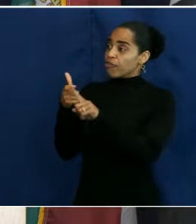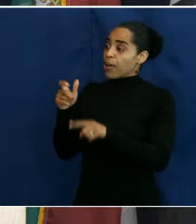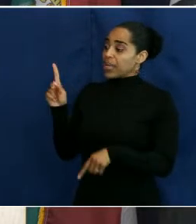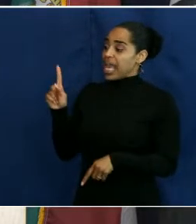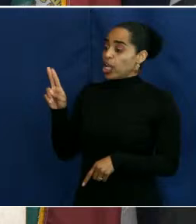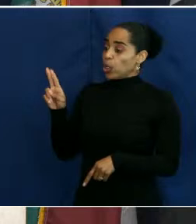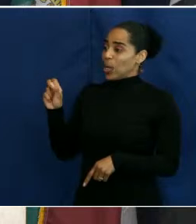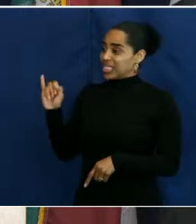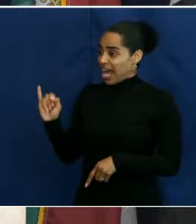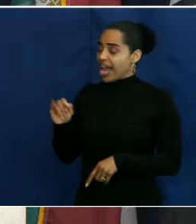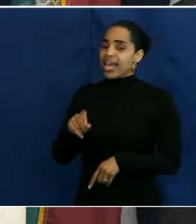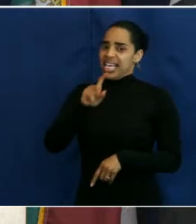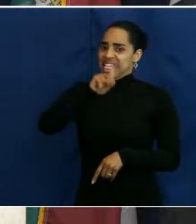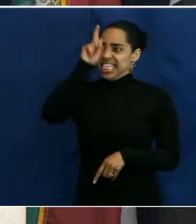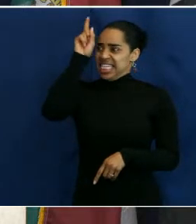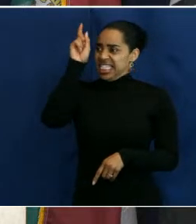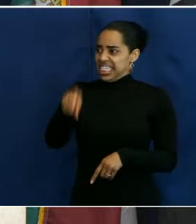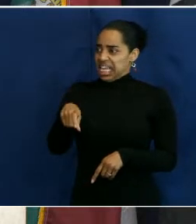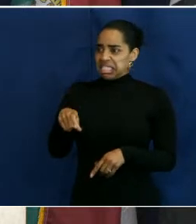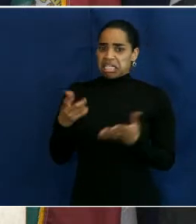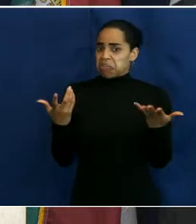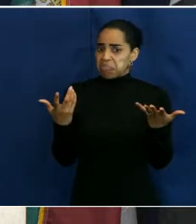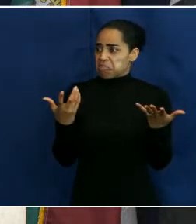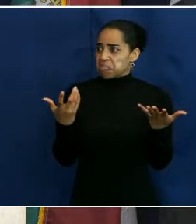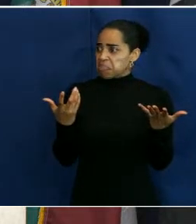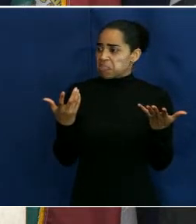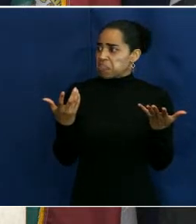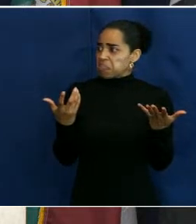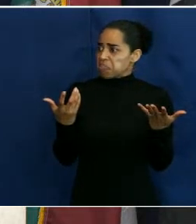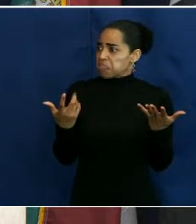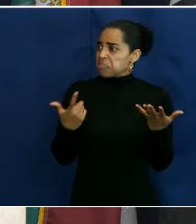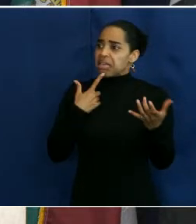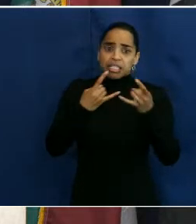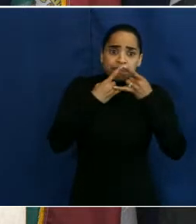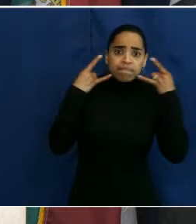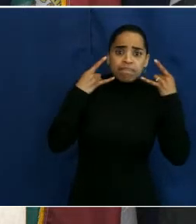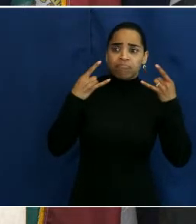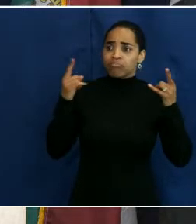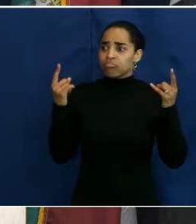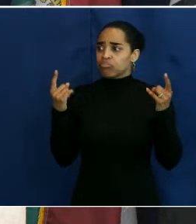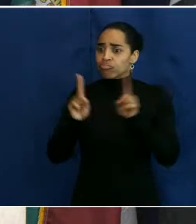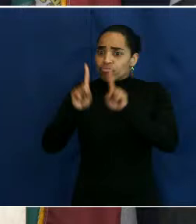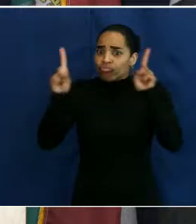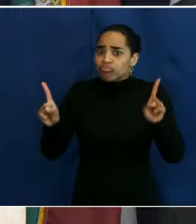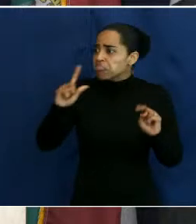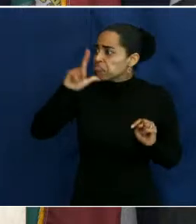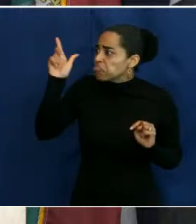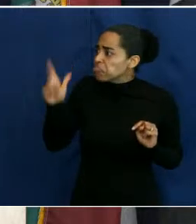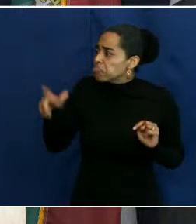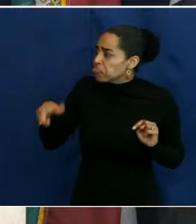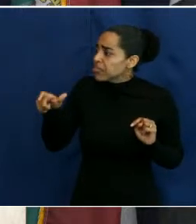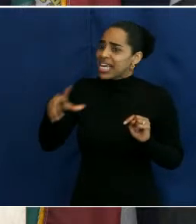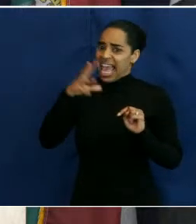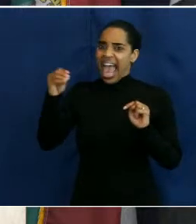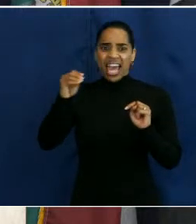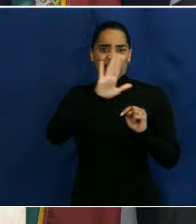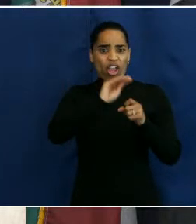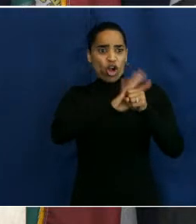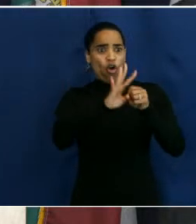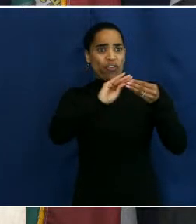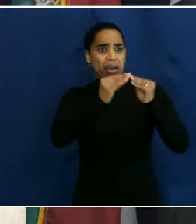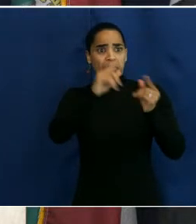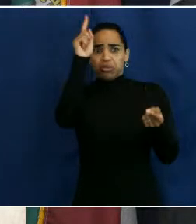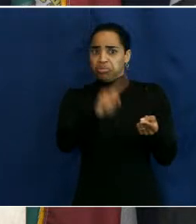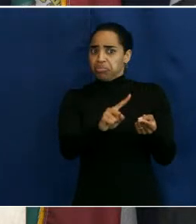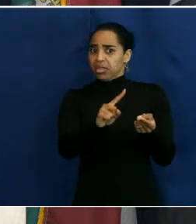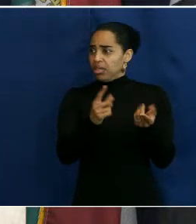KUSI. Texas lifted all restrictions weeks ago and has seen a decline in cases and hospitalizations. Why can't San Diego County expedite our reopening